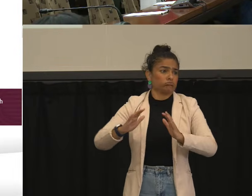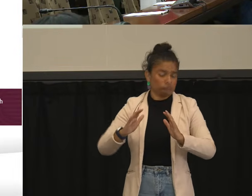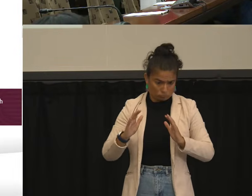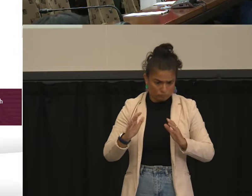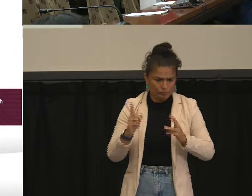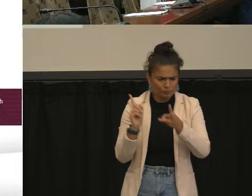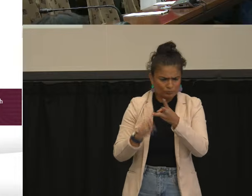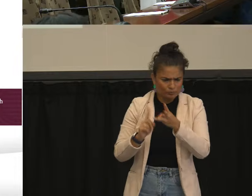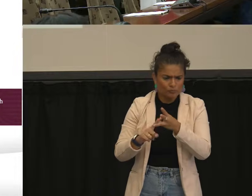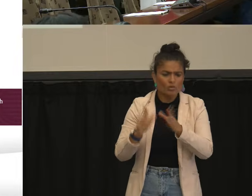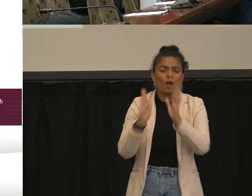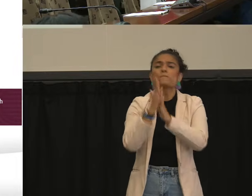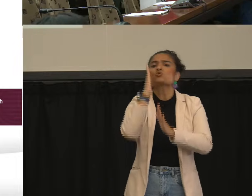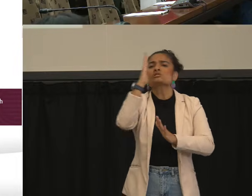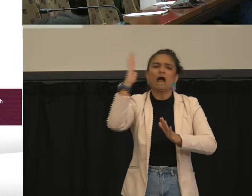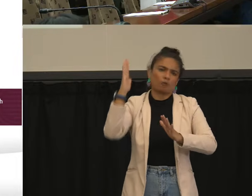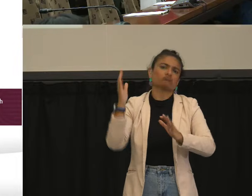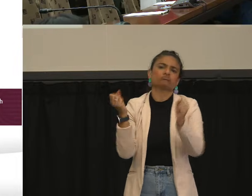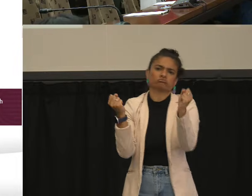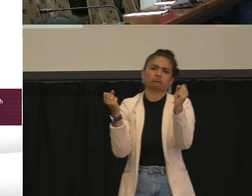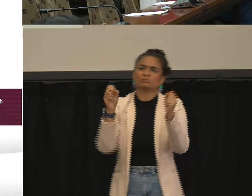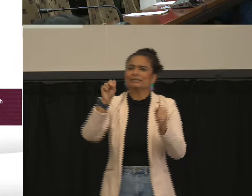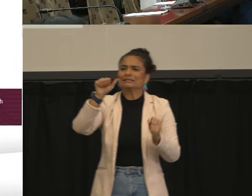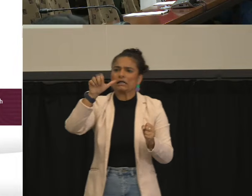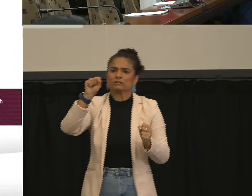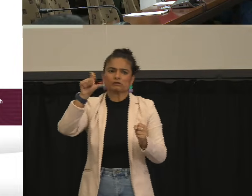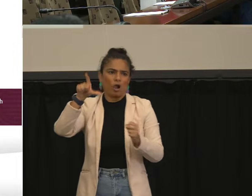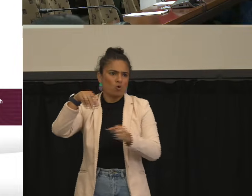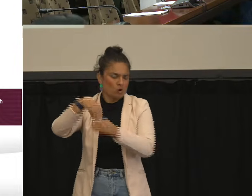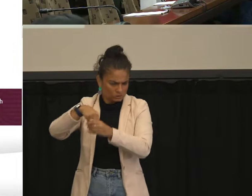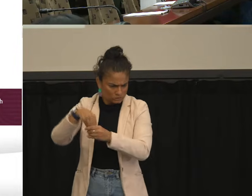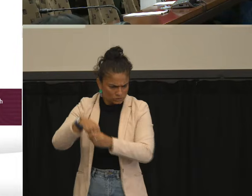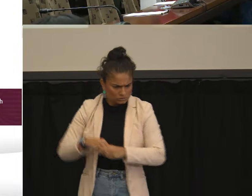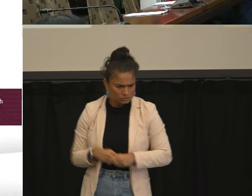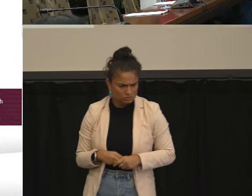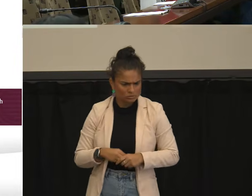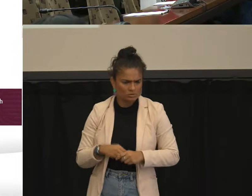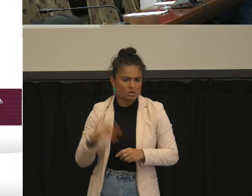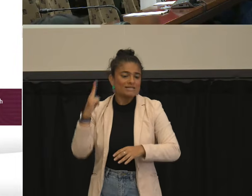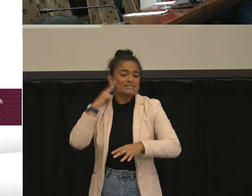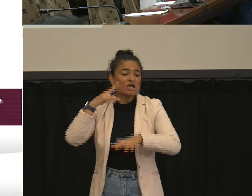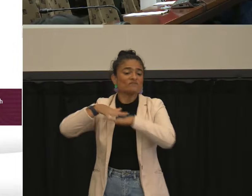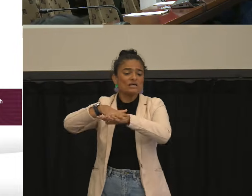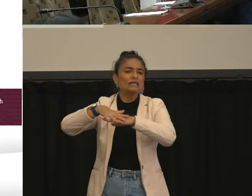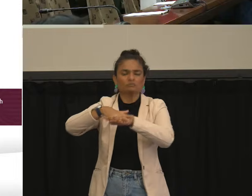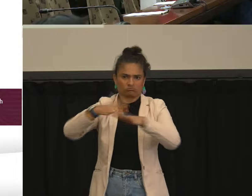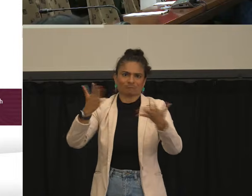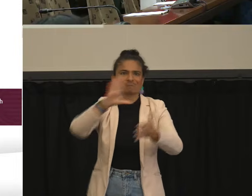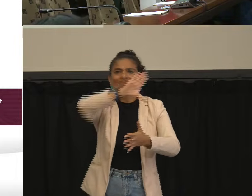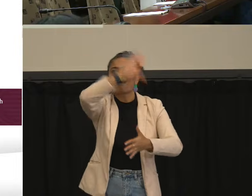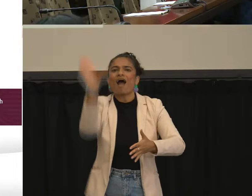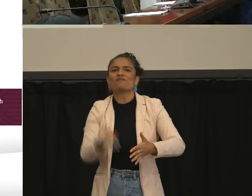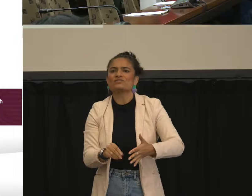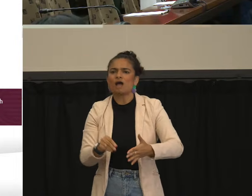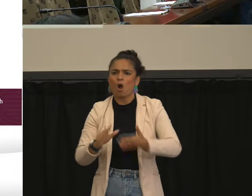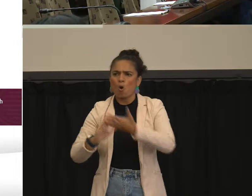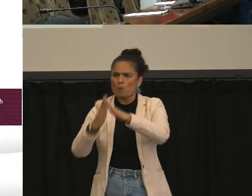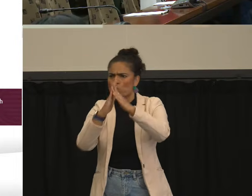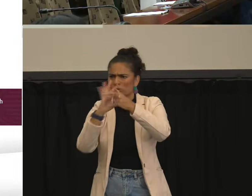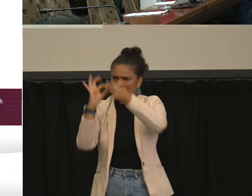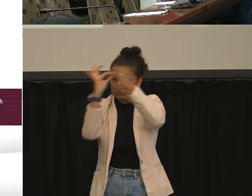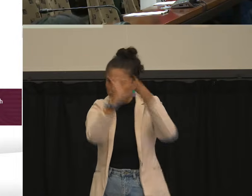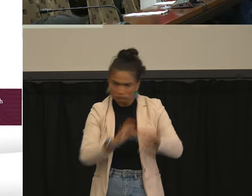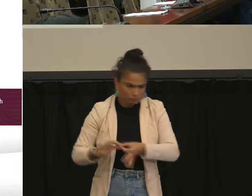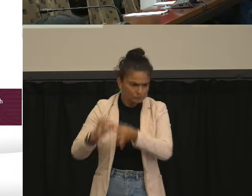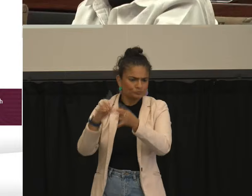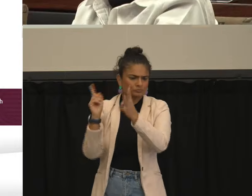Andiswa Gabashe has a YouTube channel, and then BookDash has the SASL content that they provide for free. DeafNet is